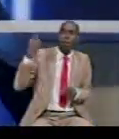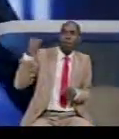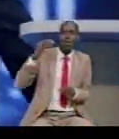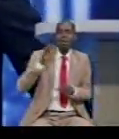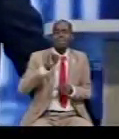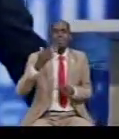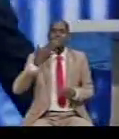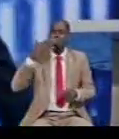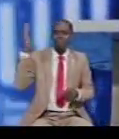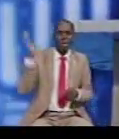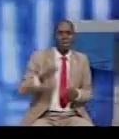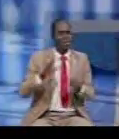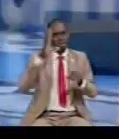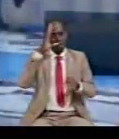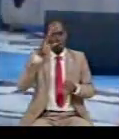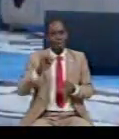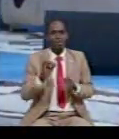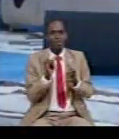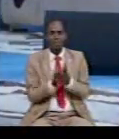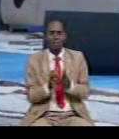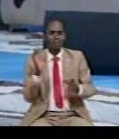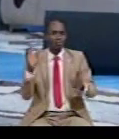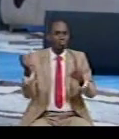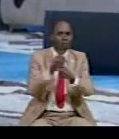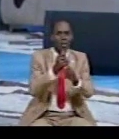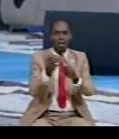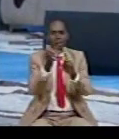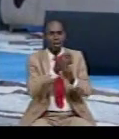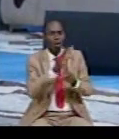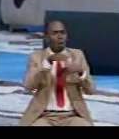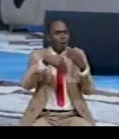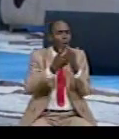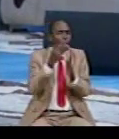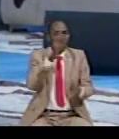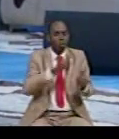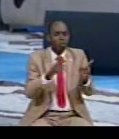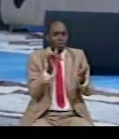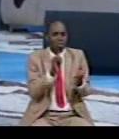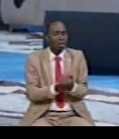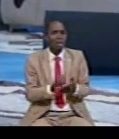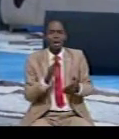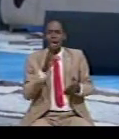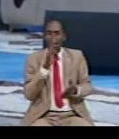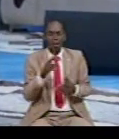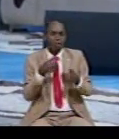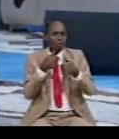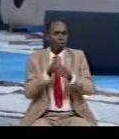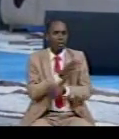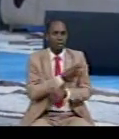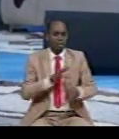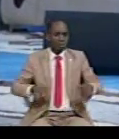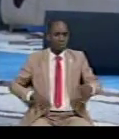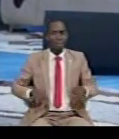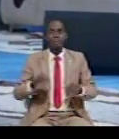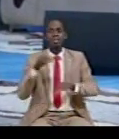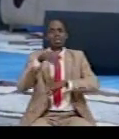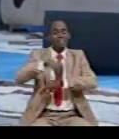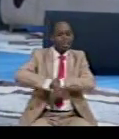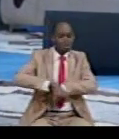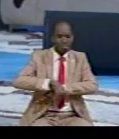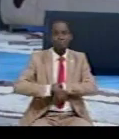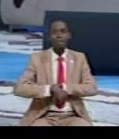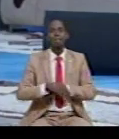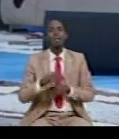that calls on the name of Jesus. In the night, he could not sleep. Everything that he did during the